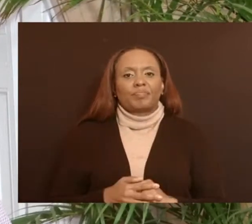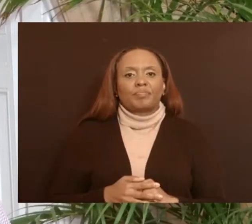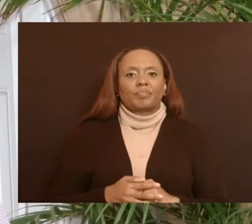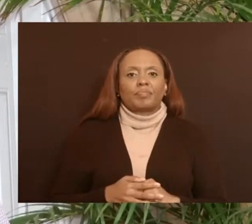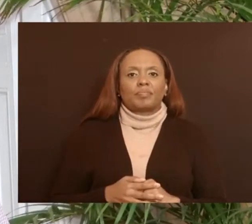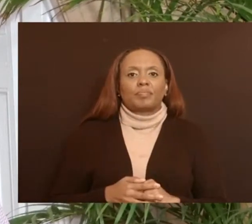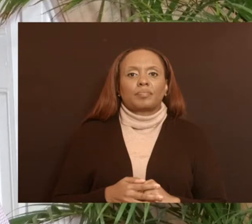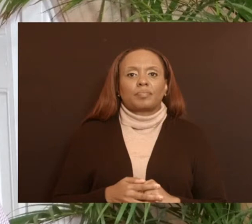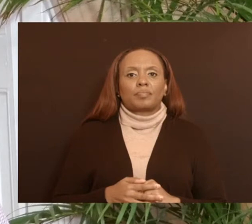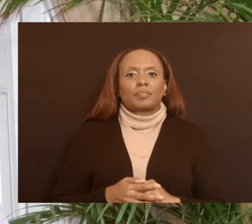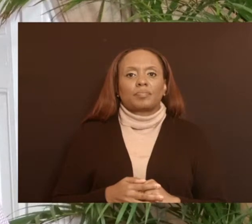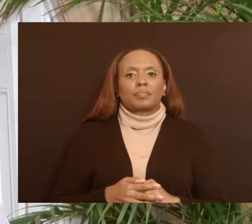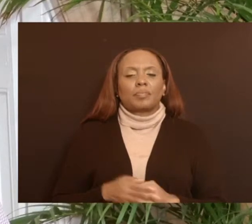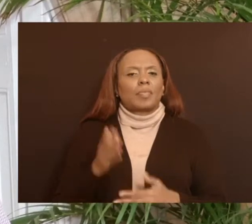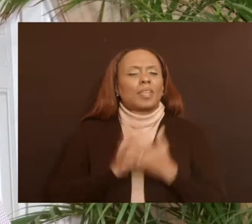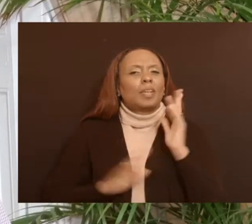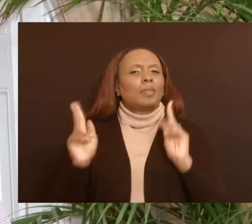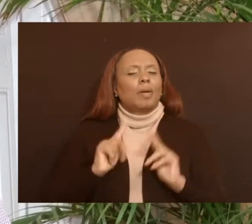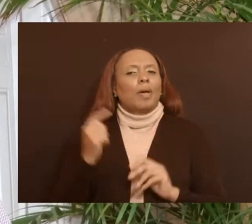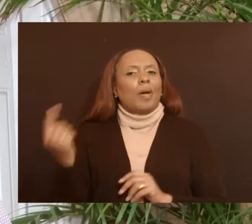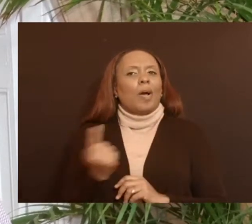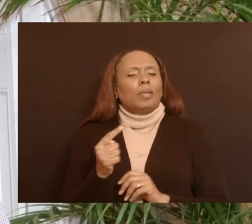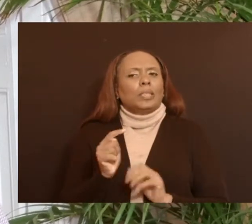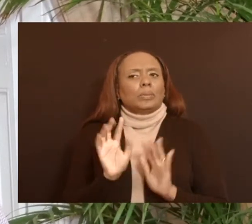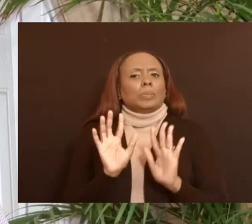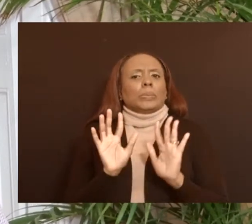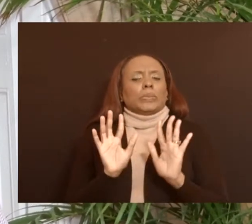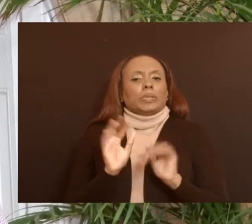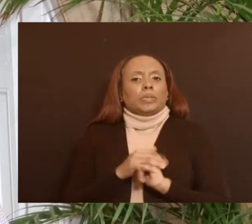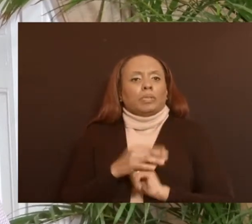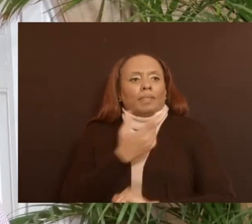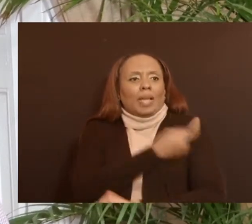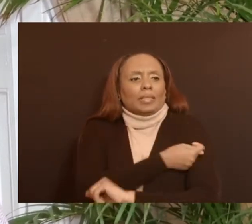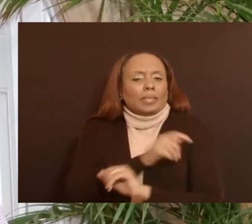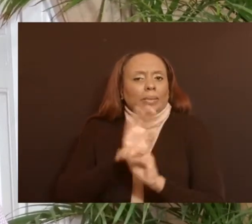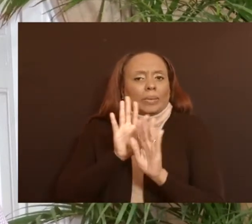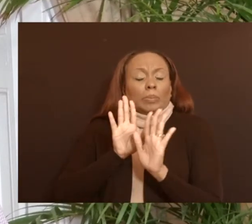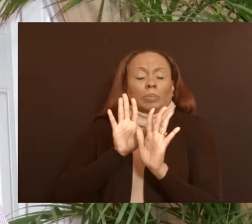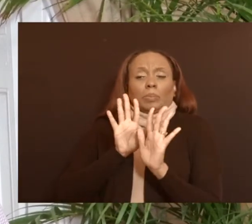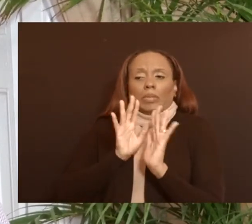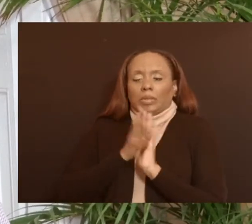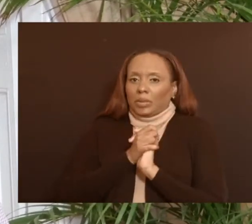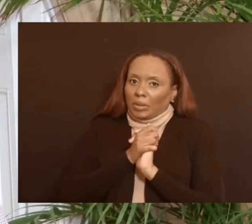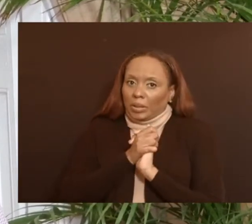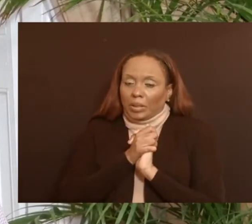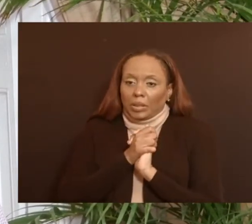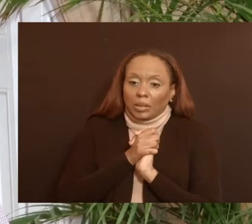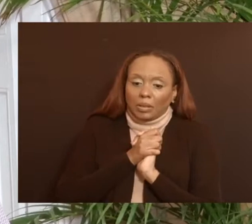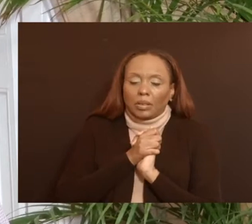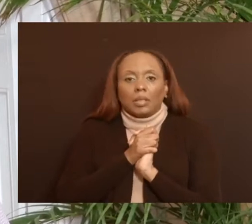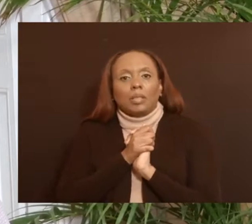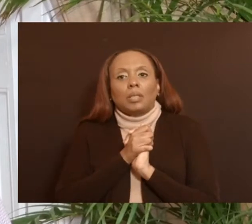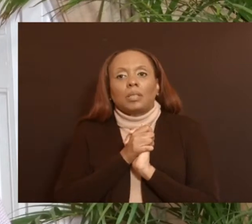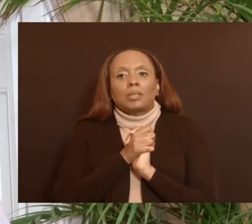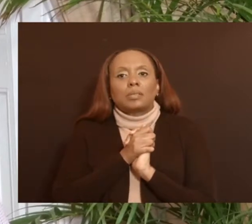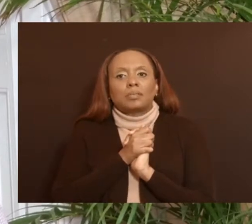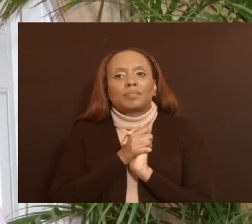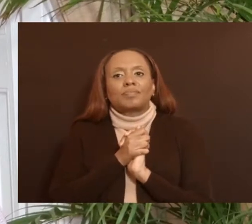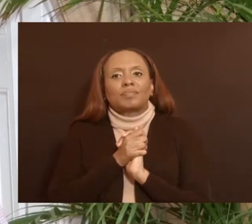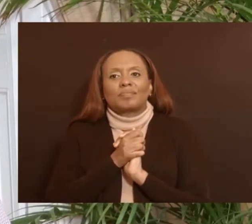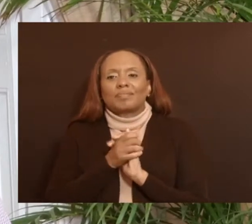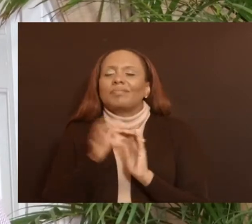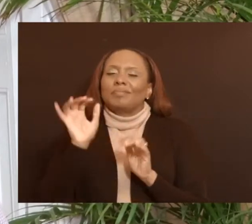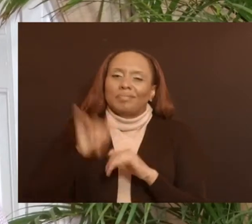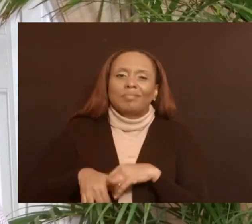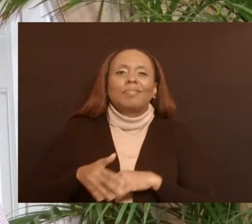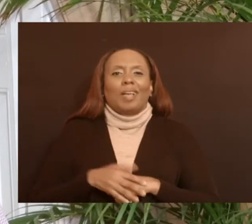issue of vaccine hesitancy, and unfortunately, the hesitancy is not only part of society, but